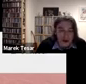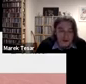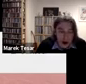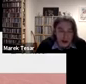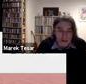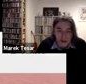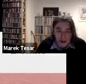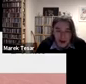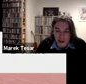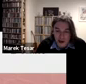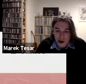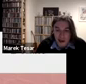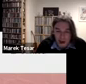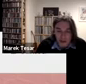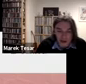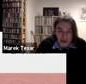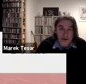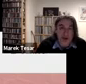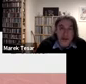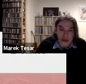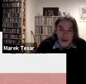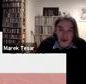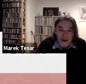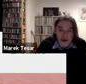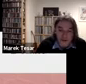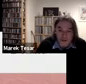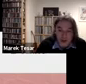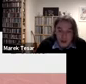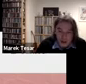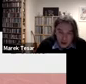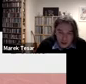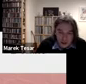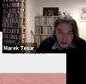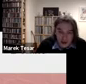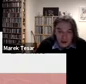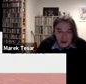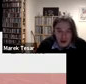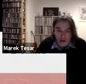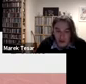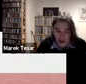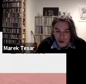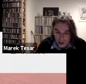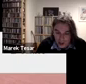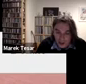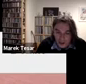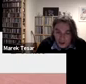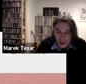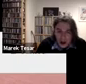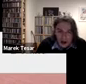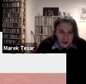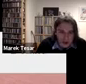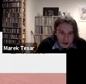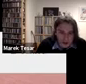option, violence in Palestine, Israel, and our responsibility as educators. As the Reconceptualizing Early Childhood Education Steering